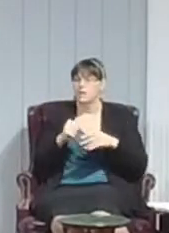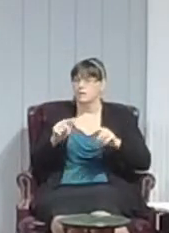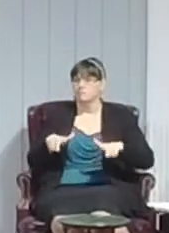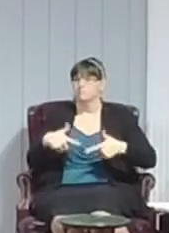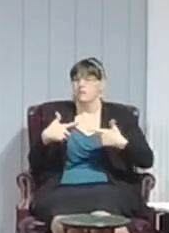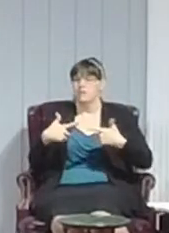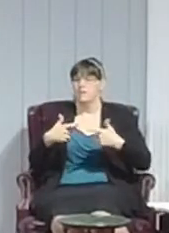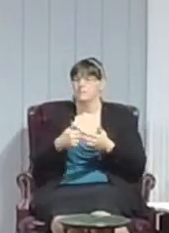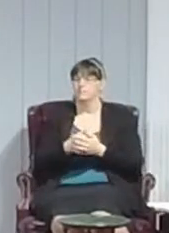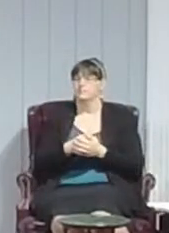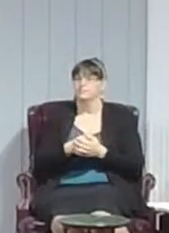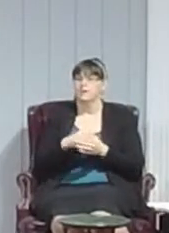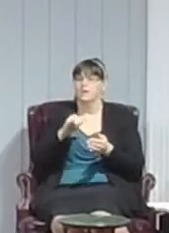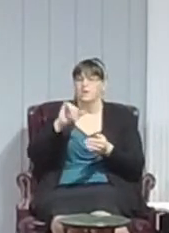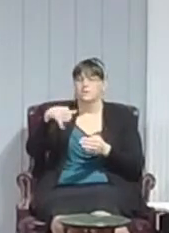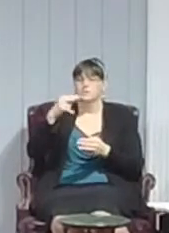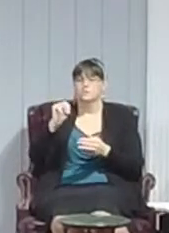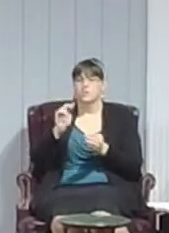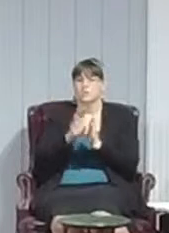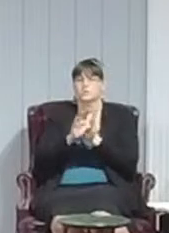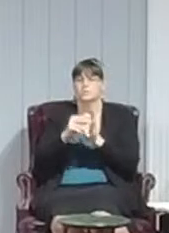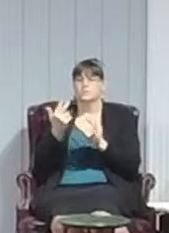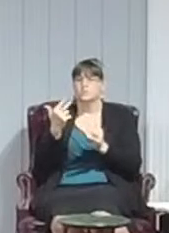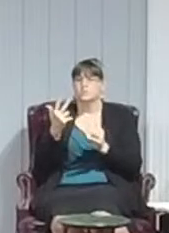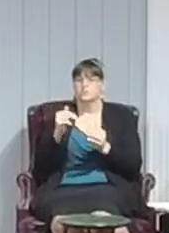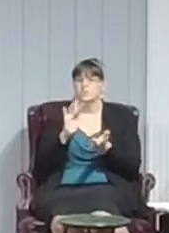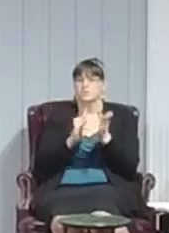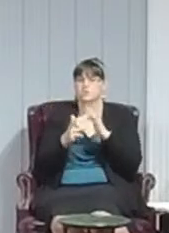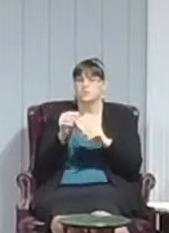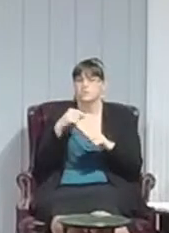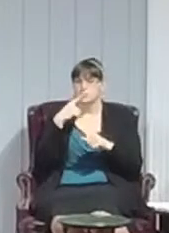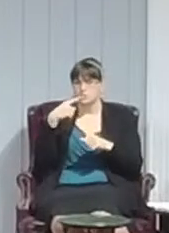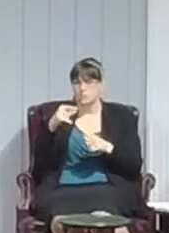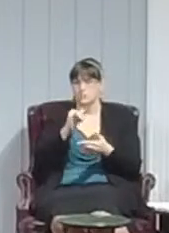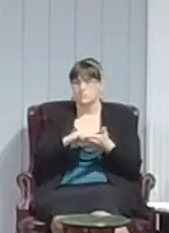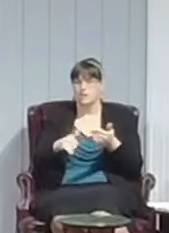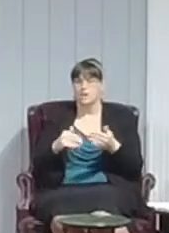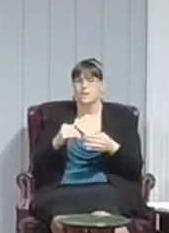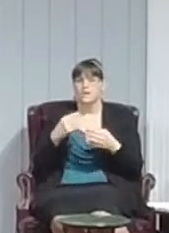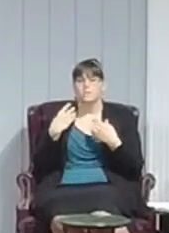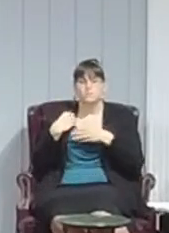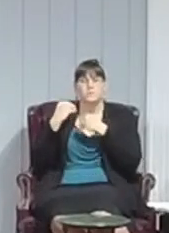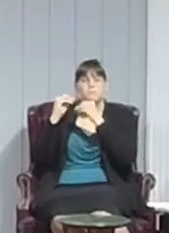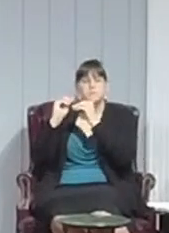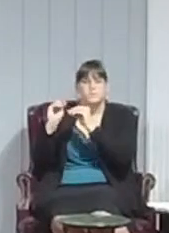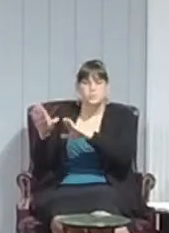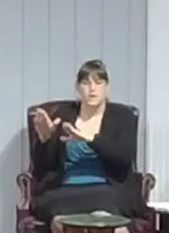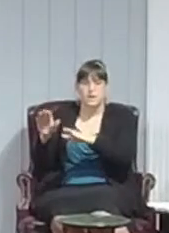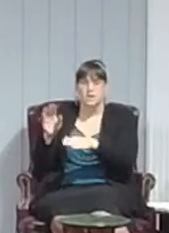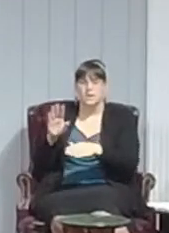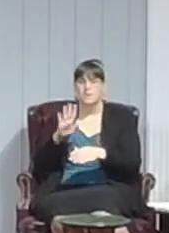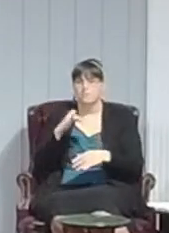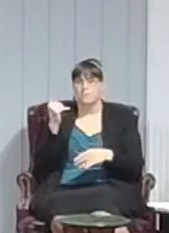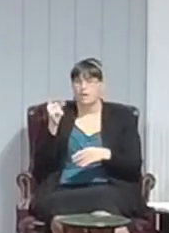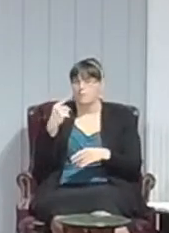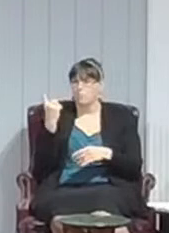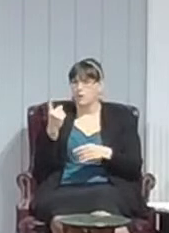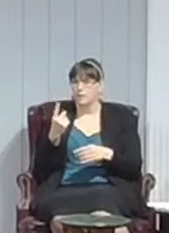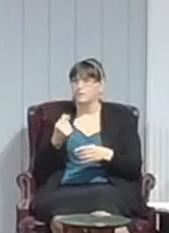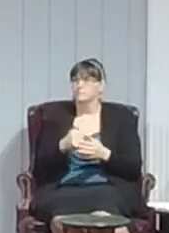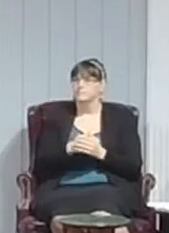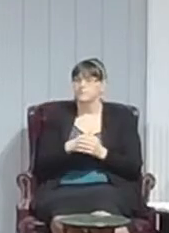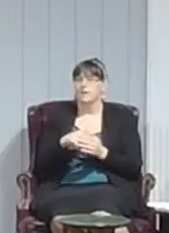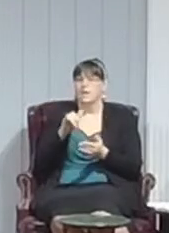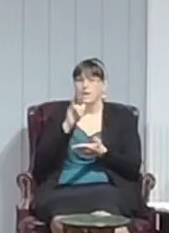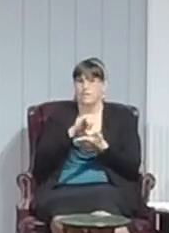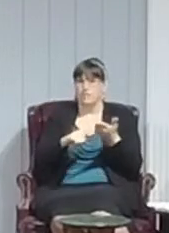kind of things. John chapter 13, Jesus had informed them that he was going to be betrayed, that he would be betrayed by one of them, and even that